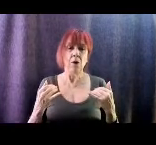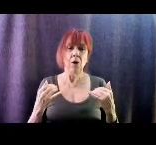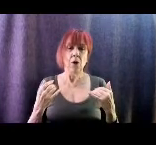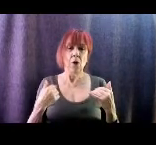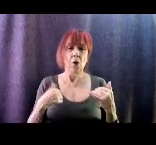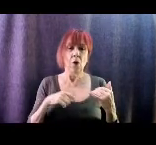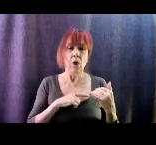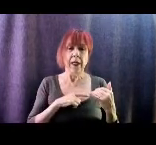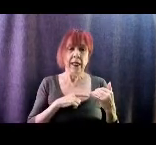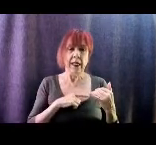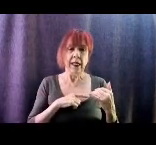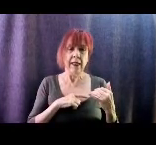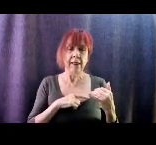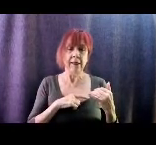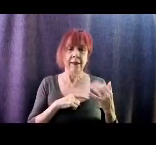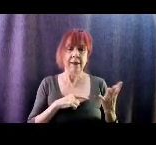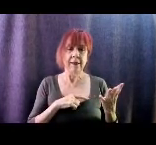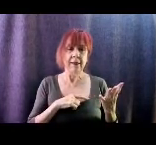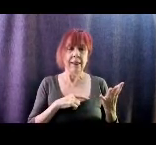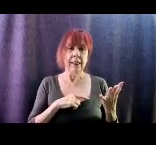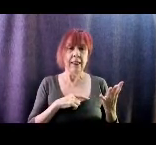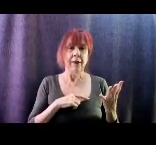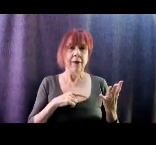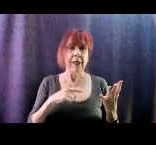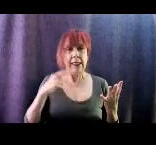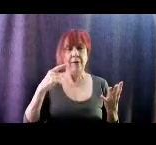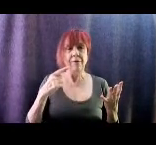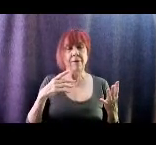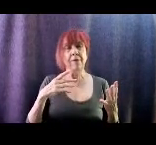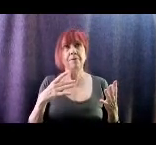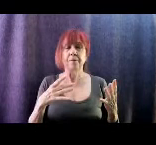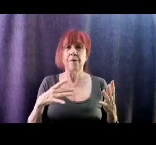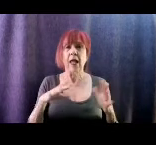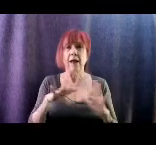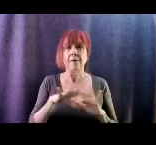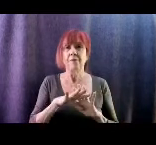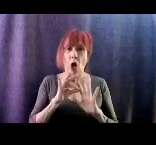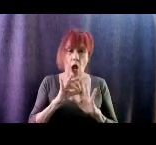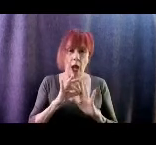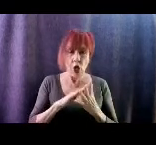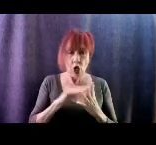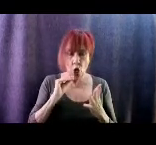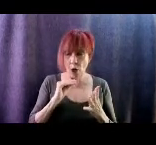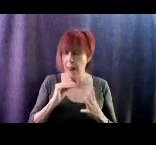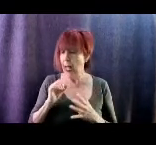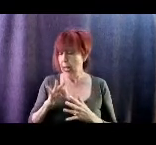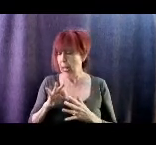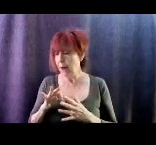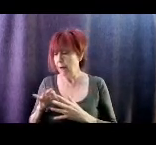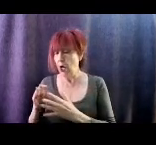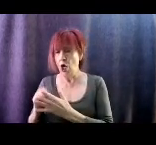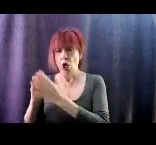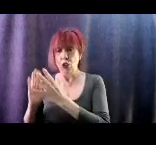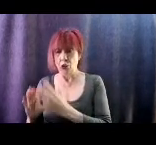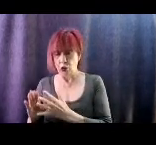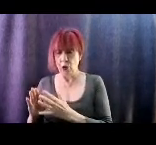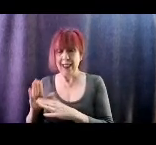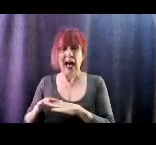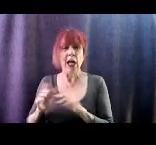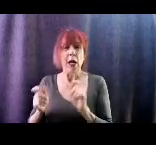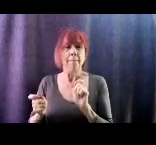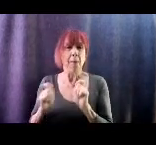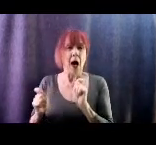selecting students that are on a modified diploma or an alternate diploma, that not only does it help with the